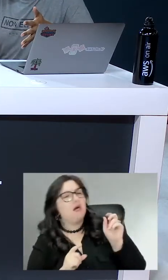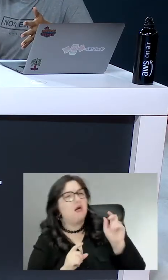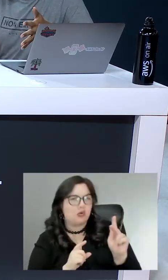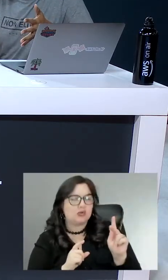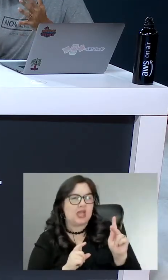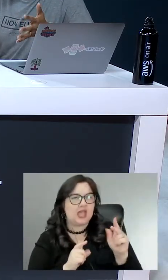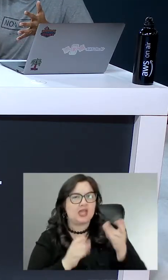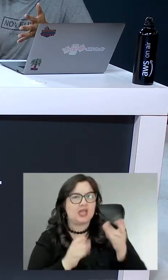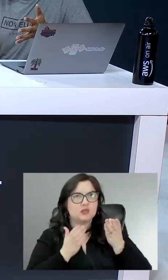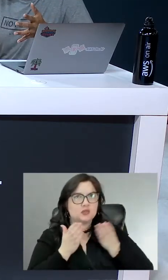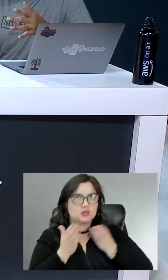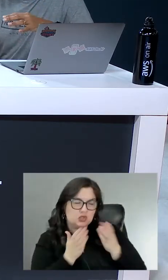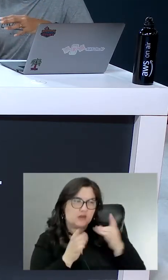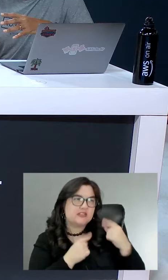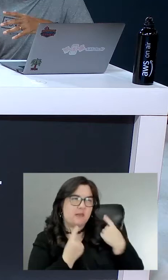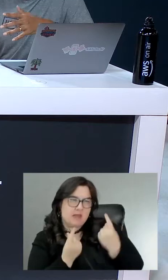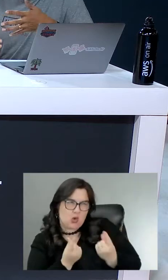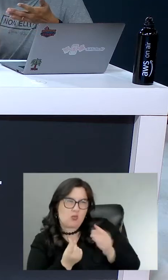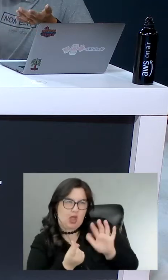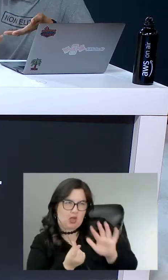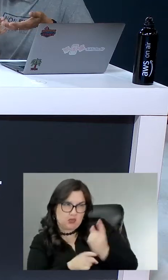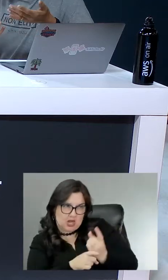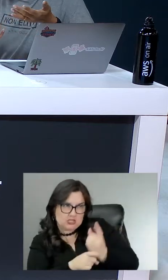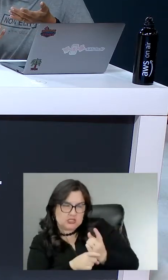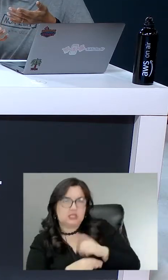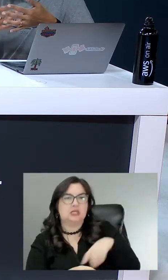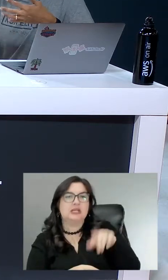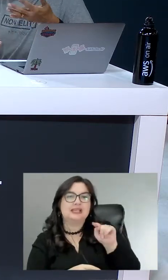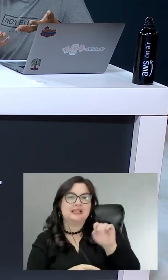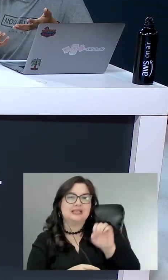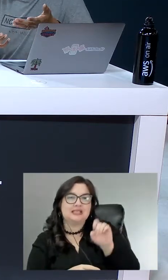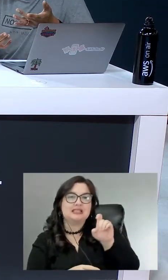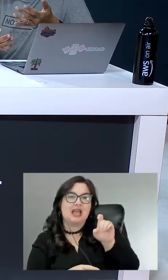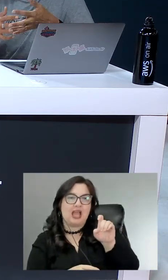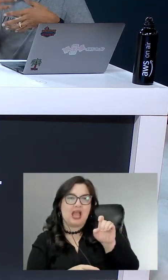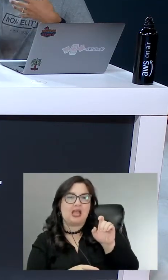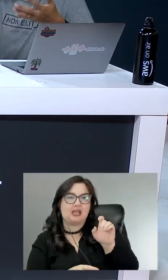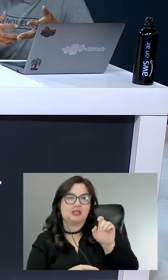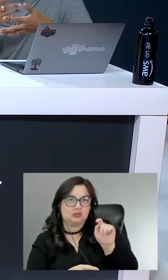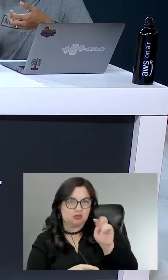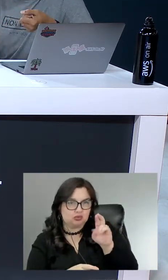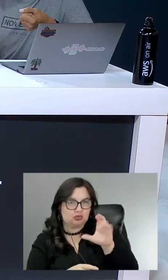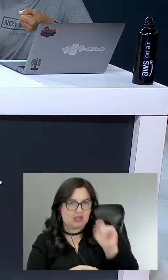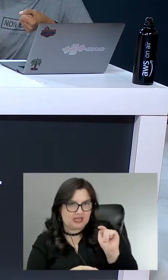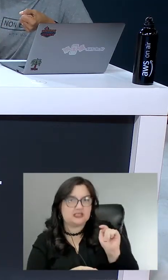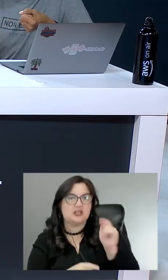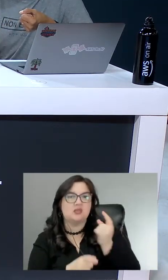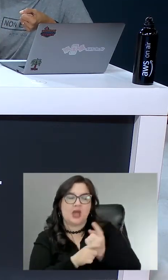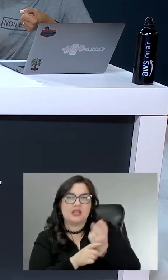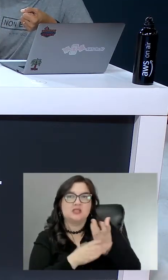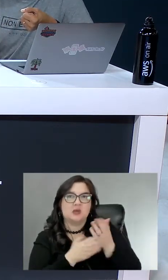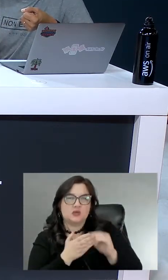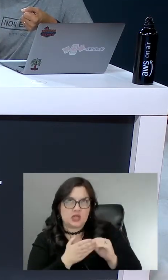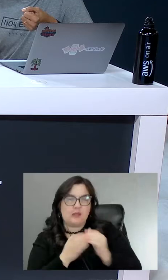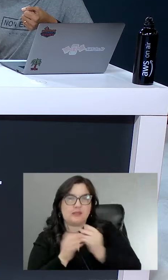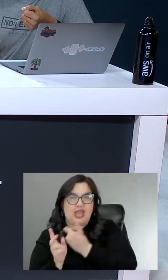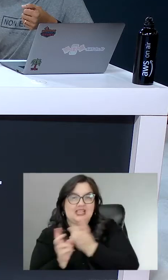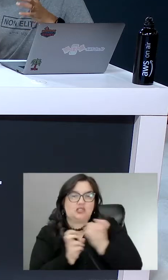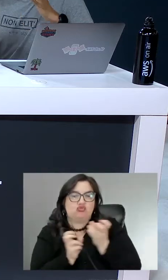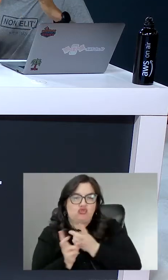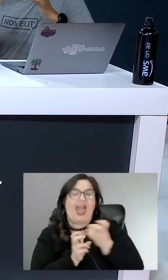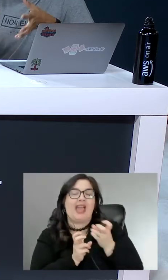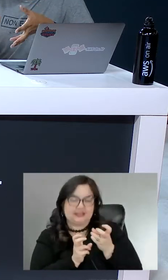around for a while, right? Textract. Yes. And it's been able to do some of these things in the Yes. sense you're able to extract information.